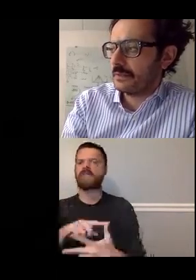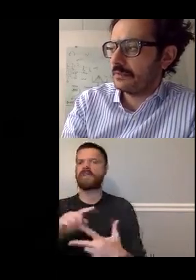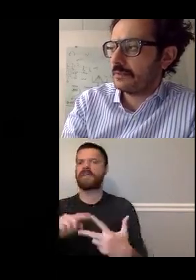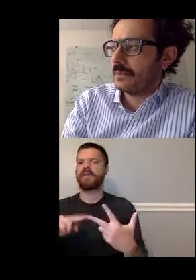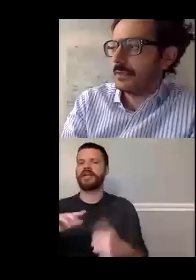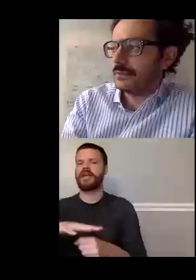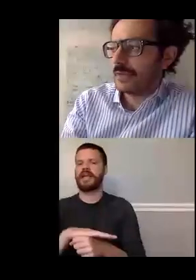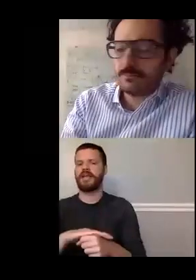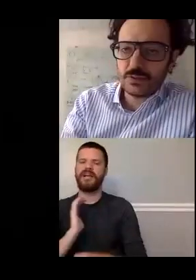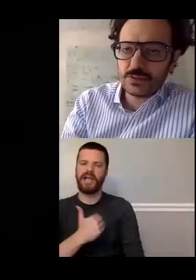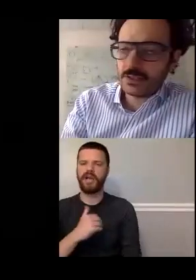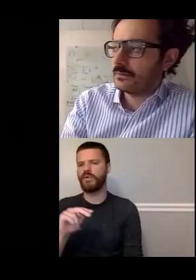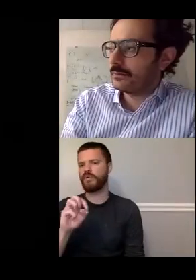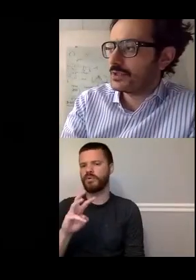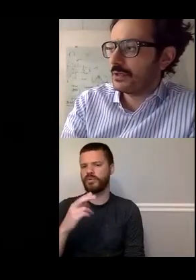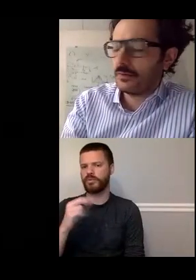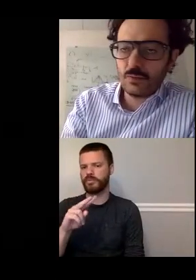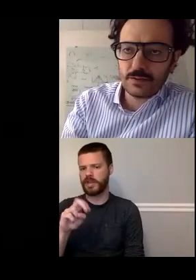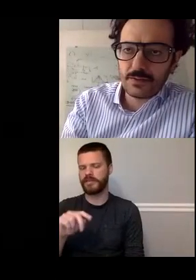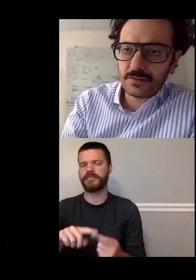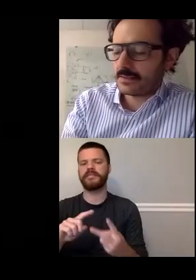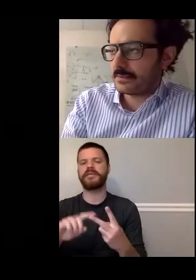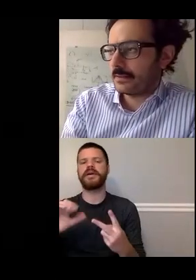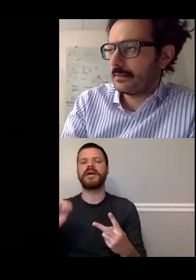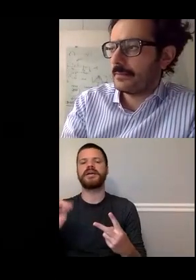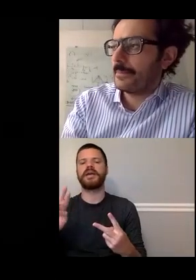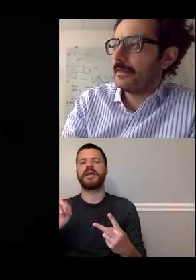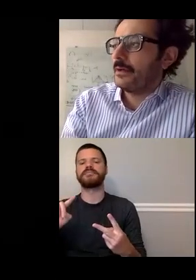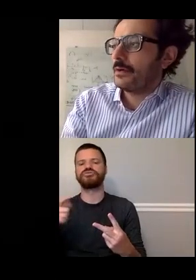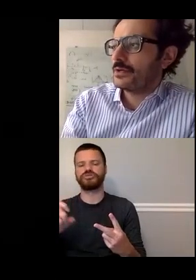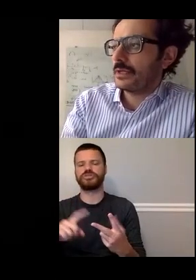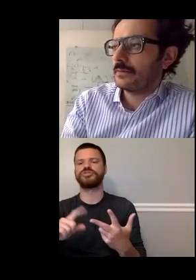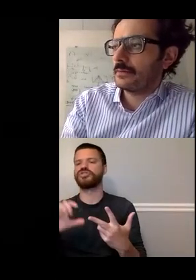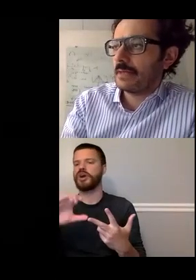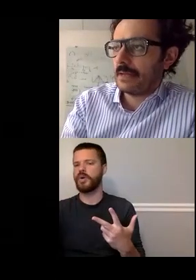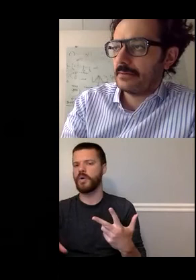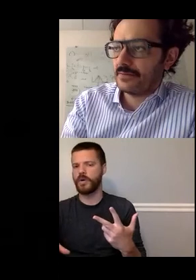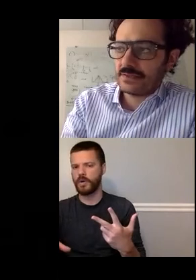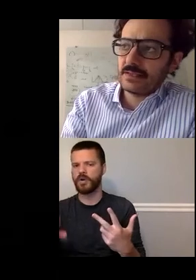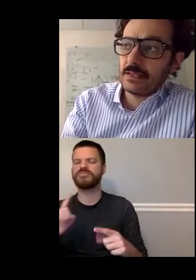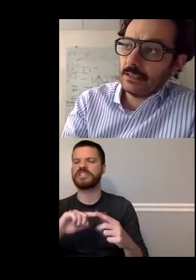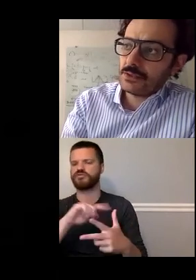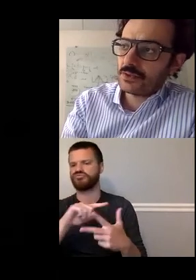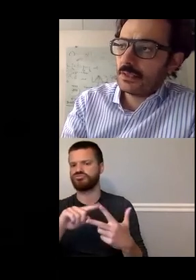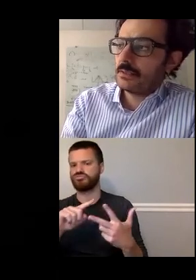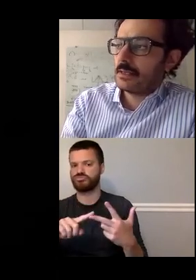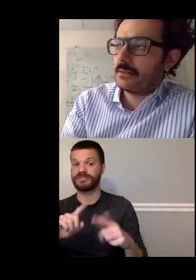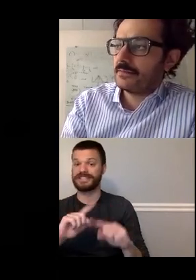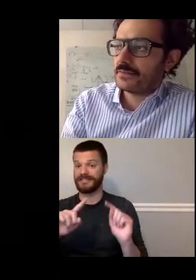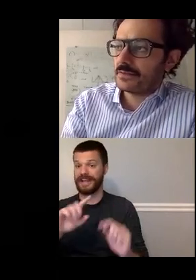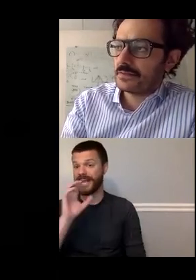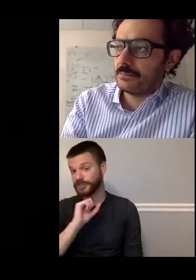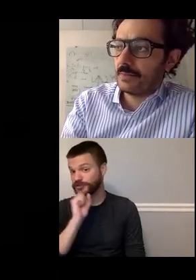in New Haven, to Cambridge and to Chicago, where the other sets originated, they had differences in age, they